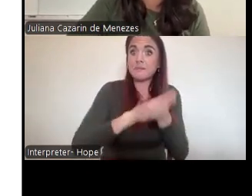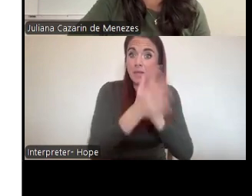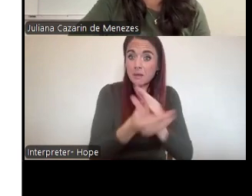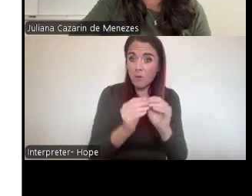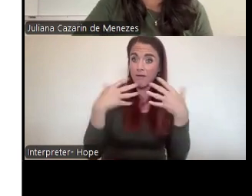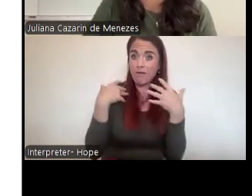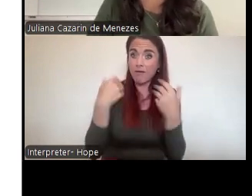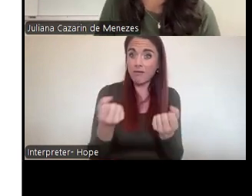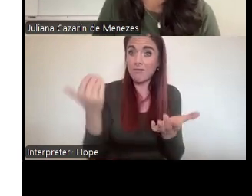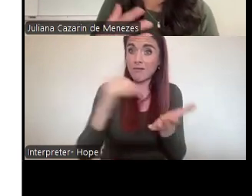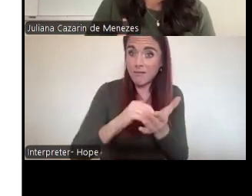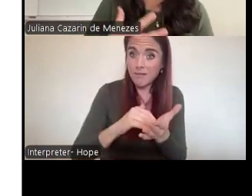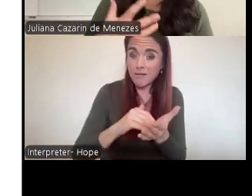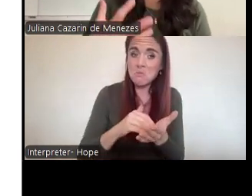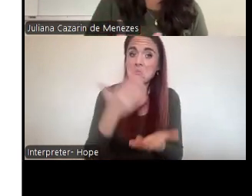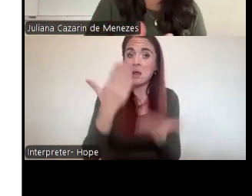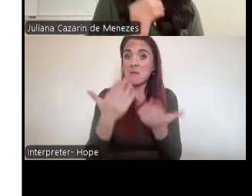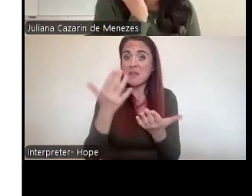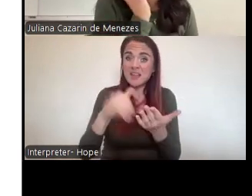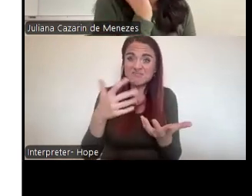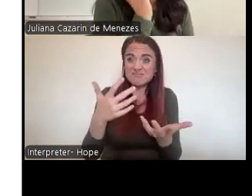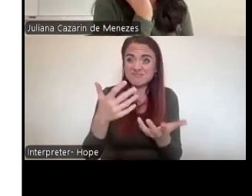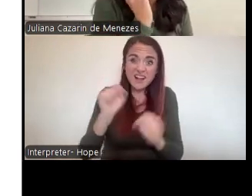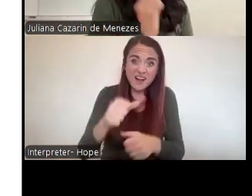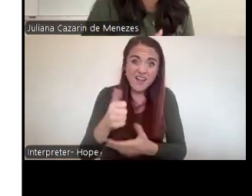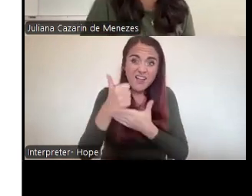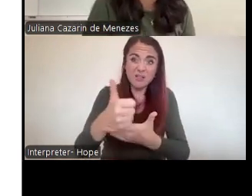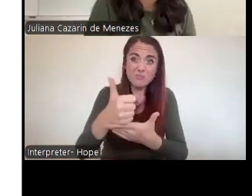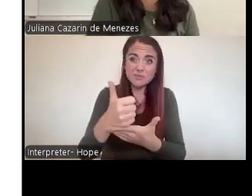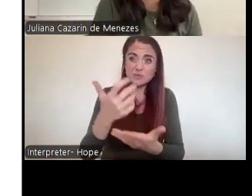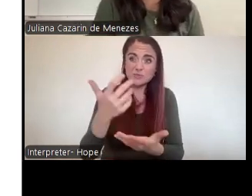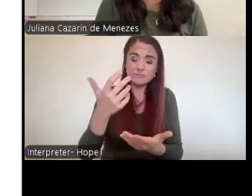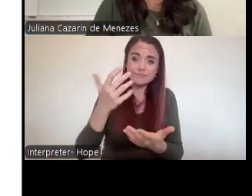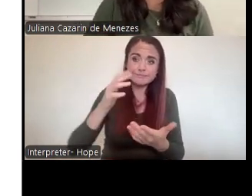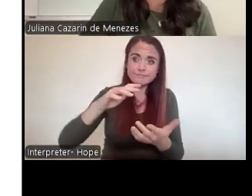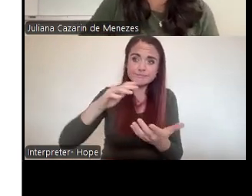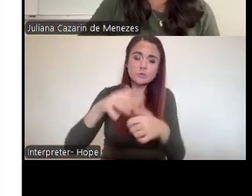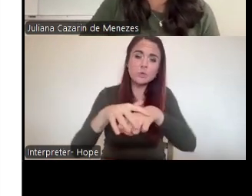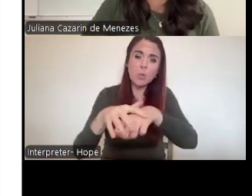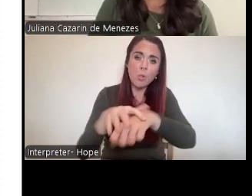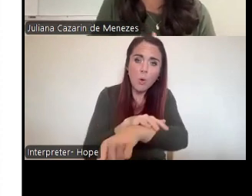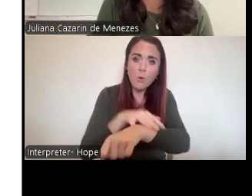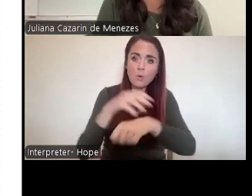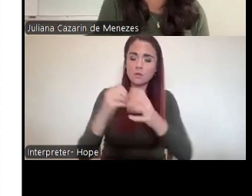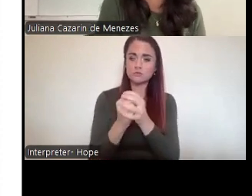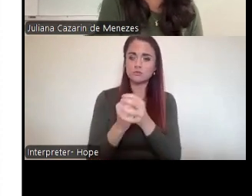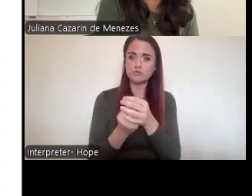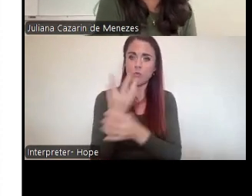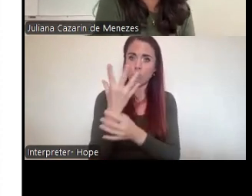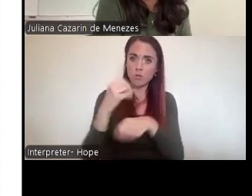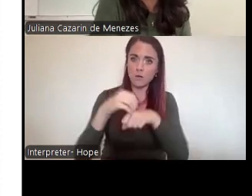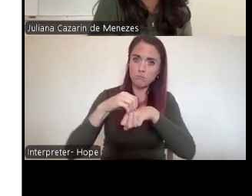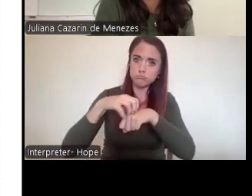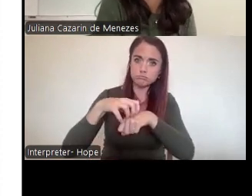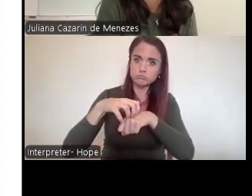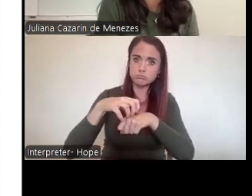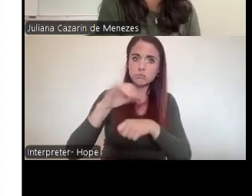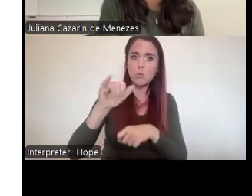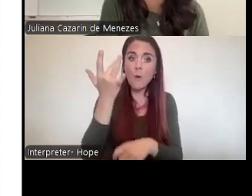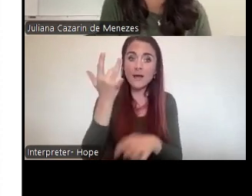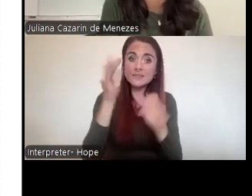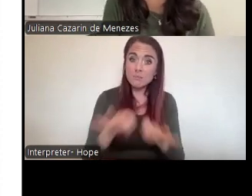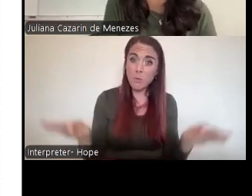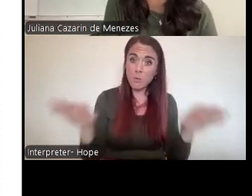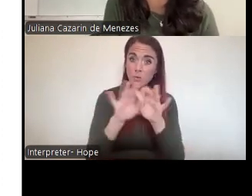maybe this could be enough or it could help to slow down tumor growth. And why this would be important, why we think